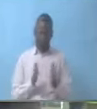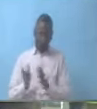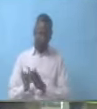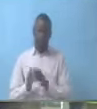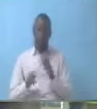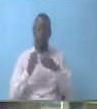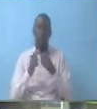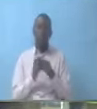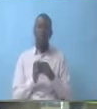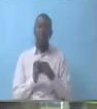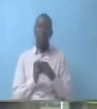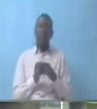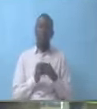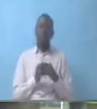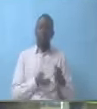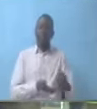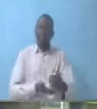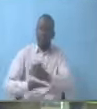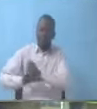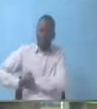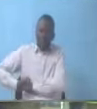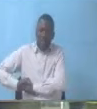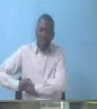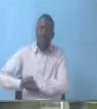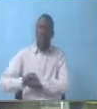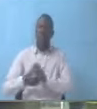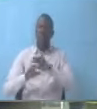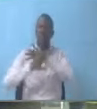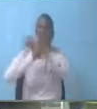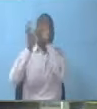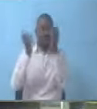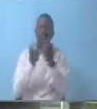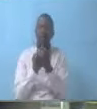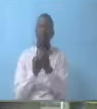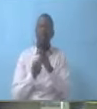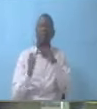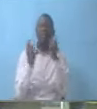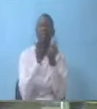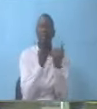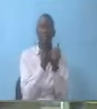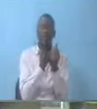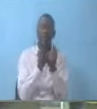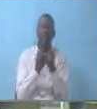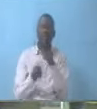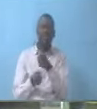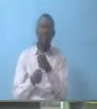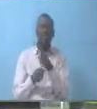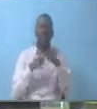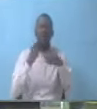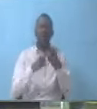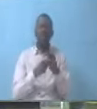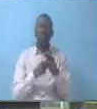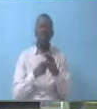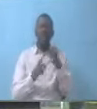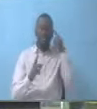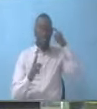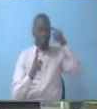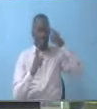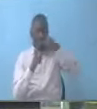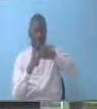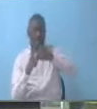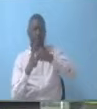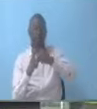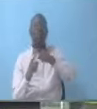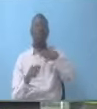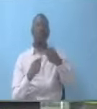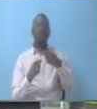one, is for specified persons, actually. This is a deliberate targeting of particular